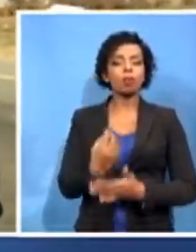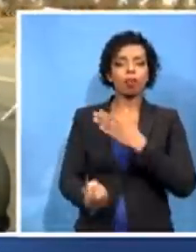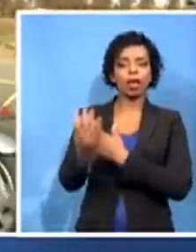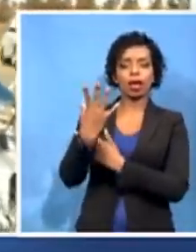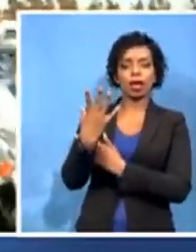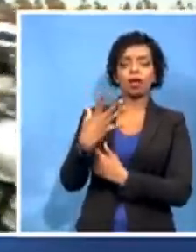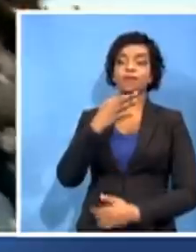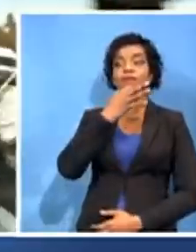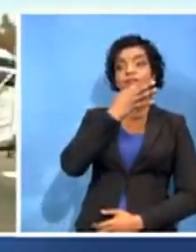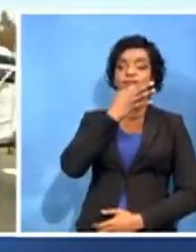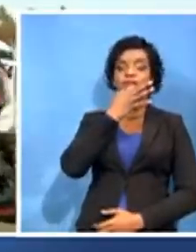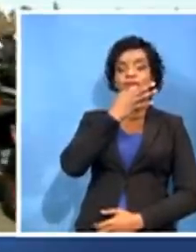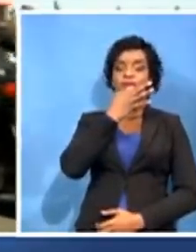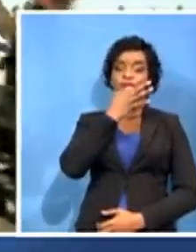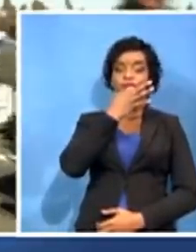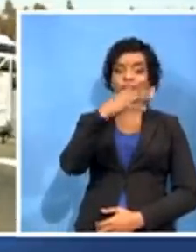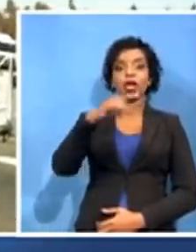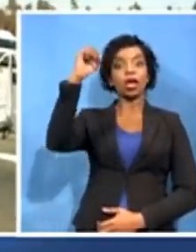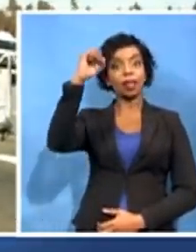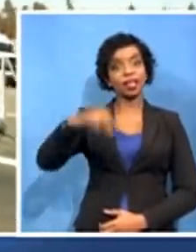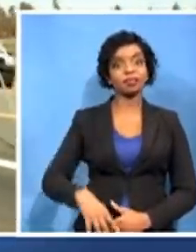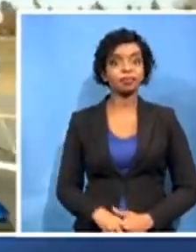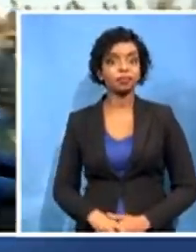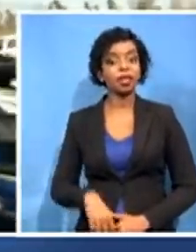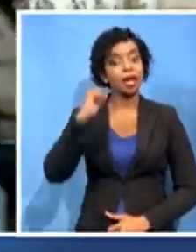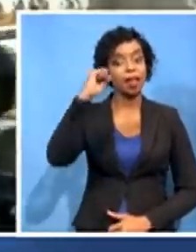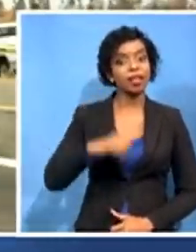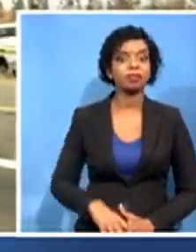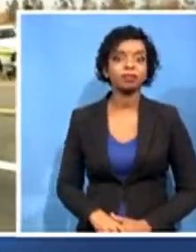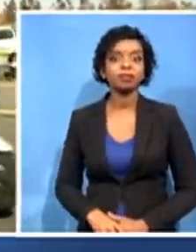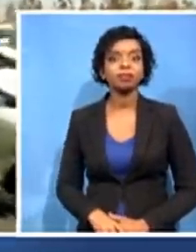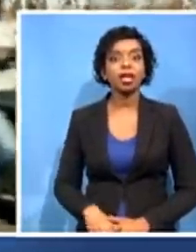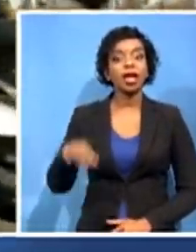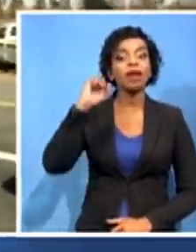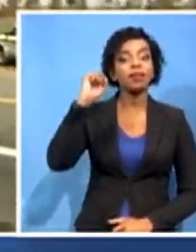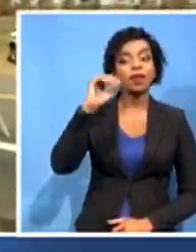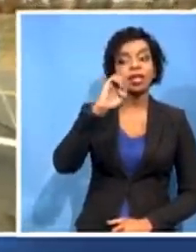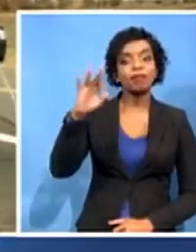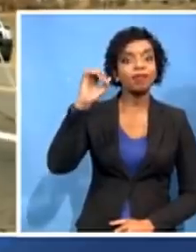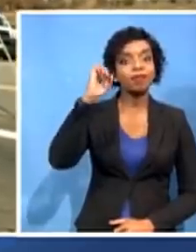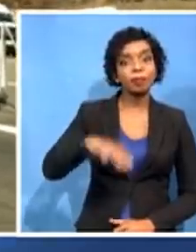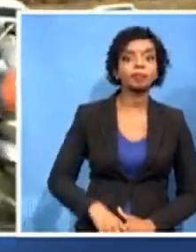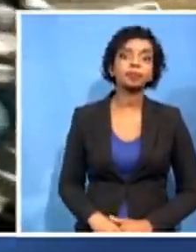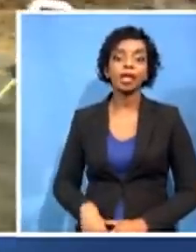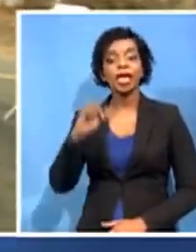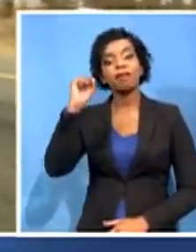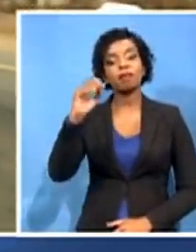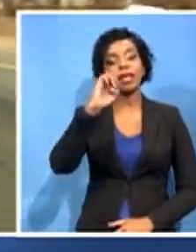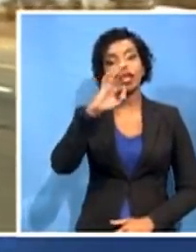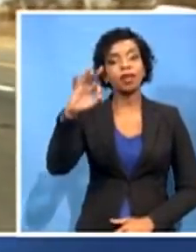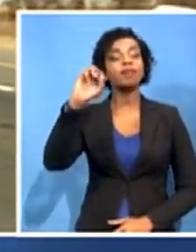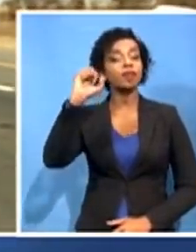Manja, Manja, Viva EFF, Viva, Viva EFF, Viva, Viva Free State EFF,